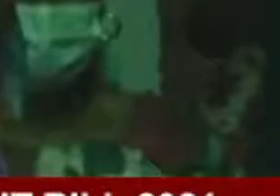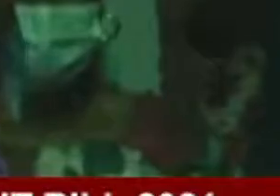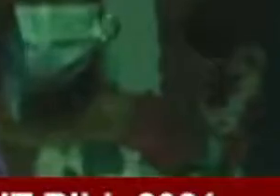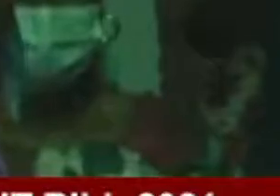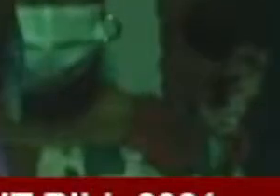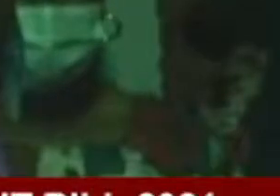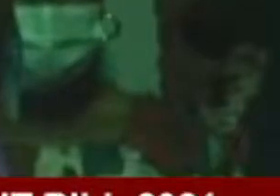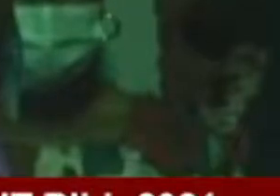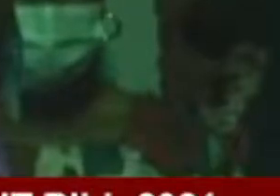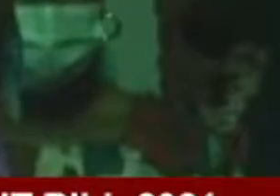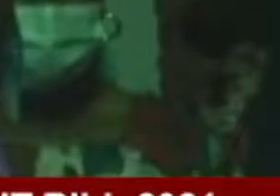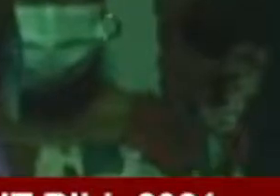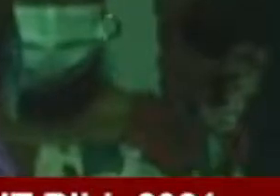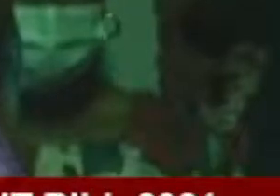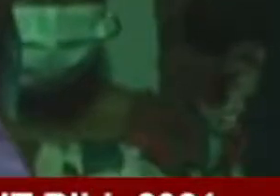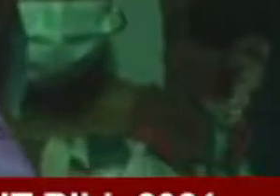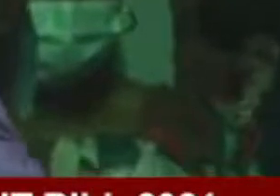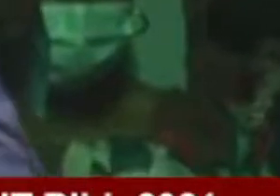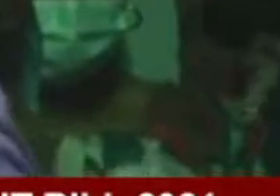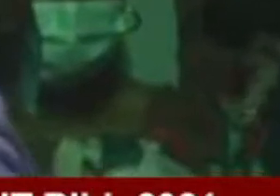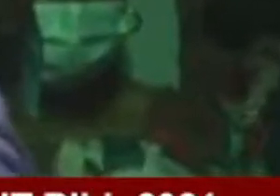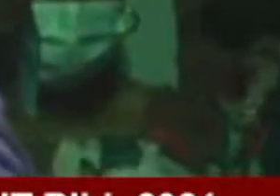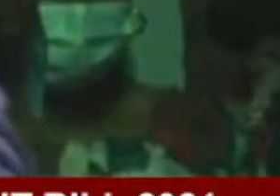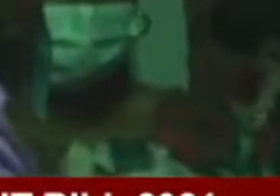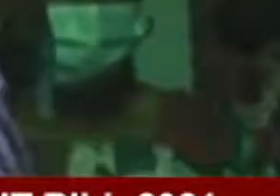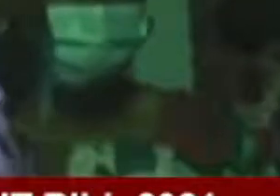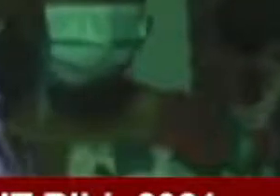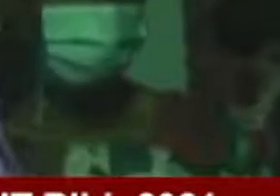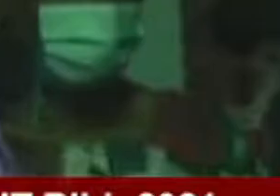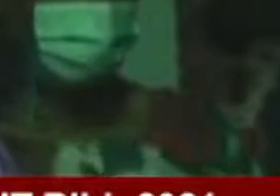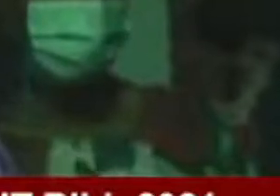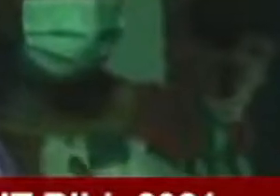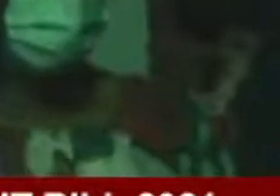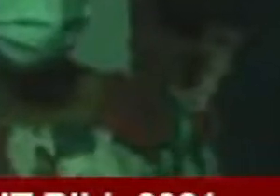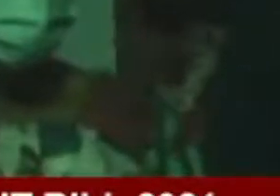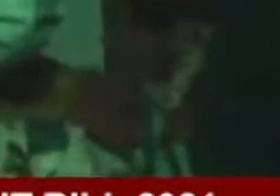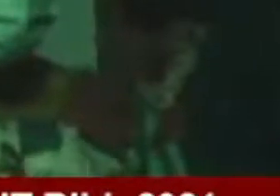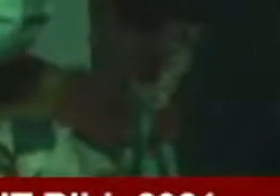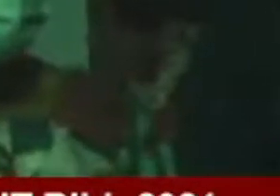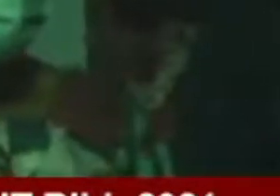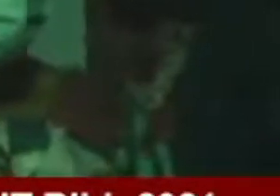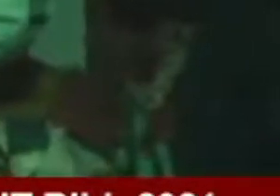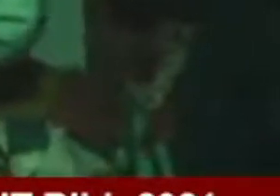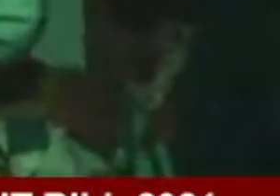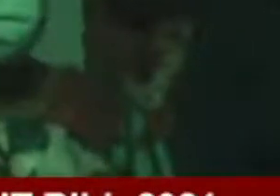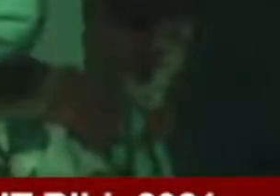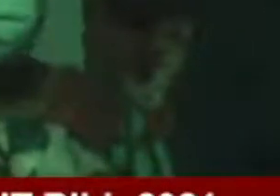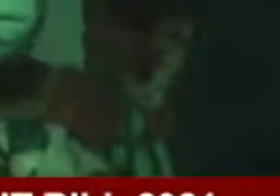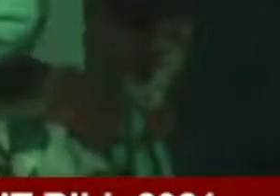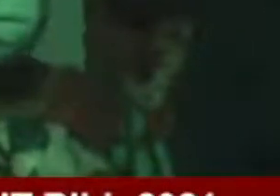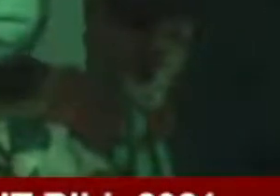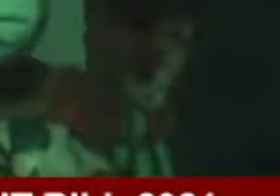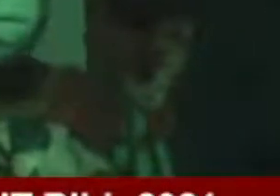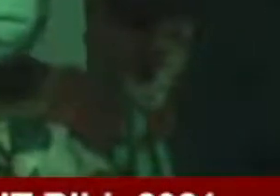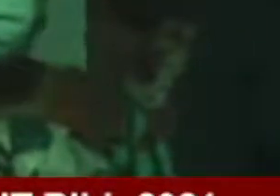governors who opposed the bill, majorly because of the conversation or the controversies around the issue of direct or not